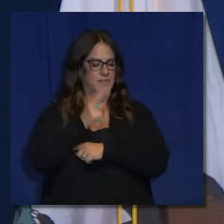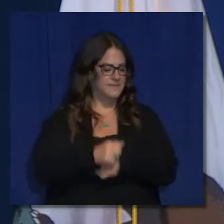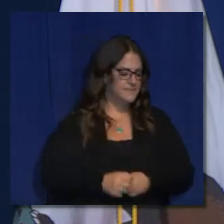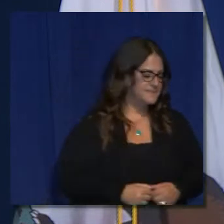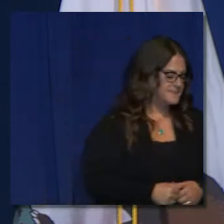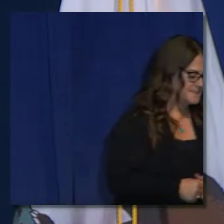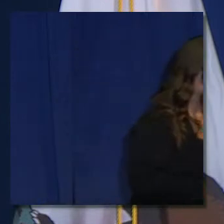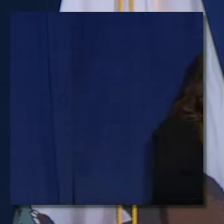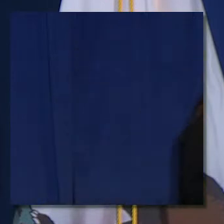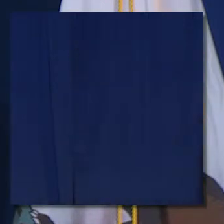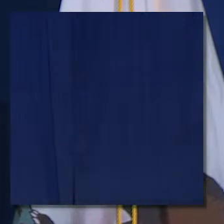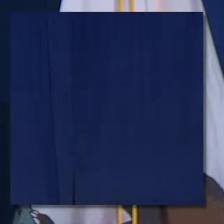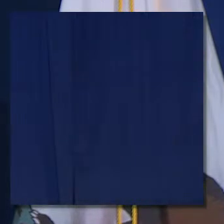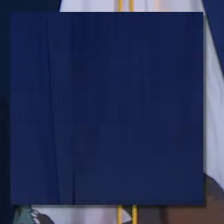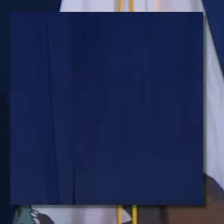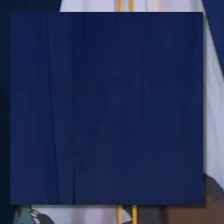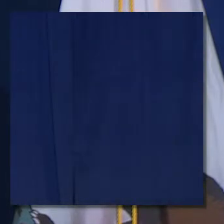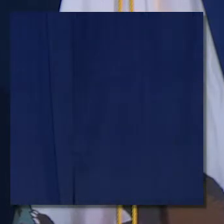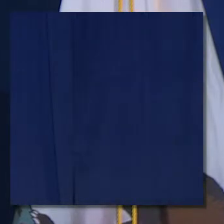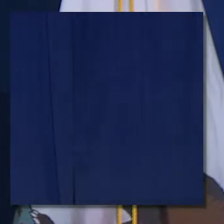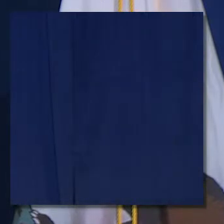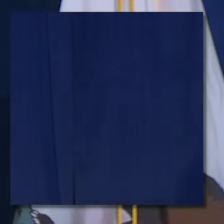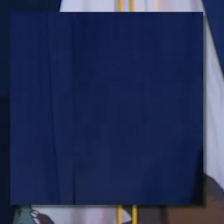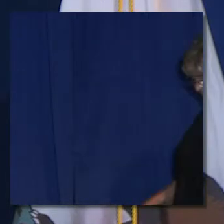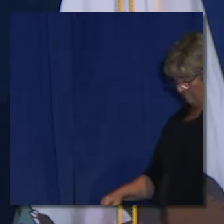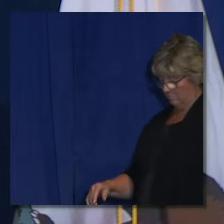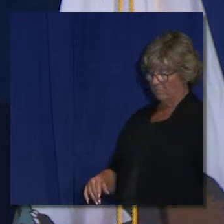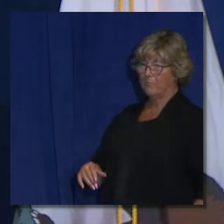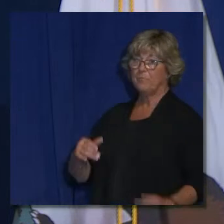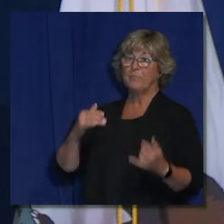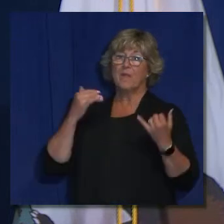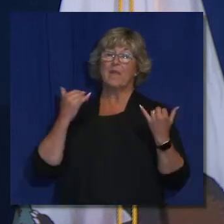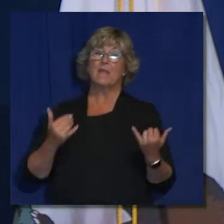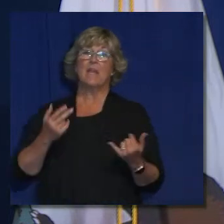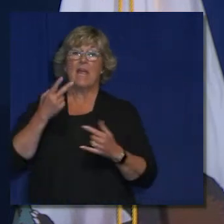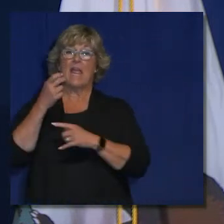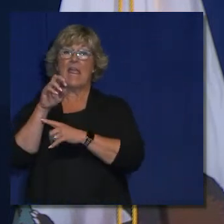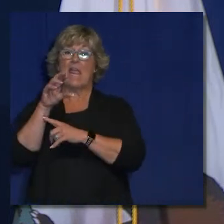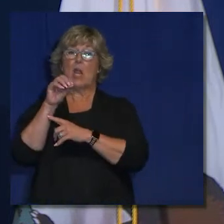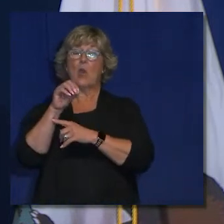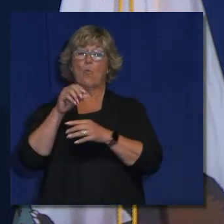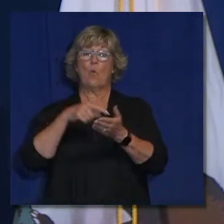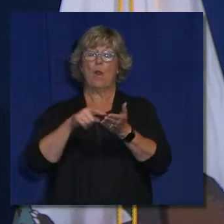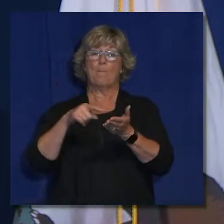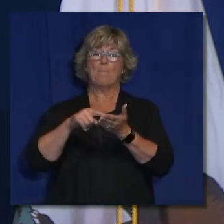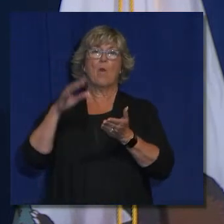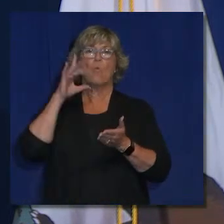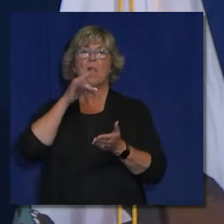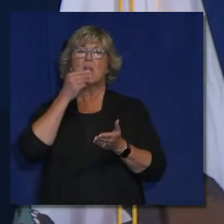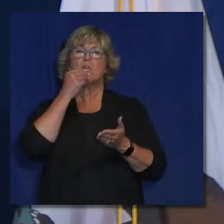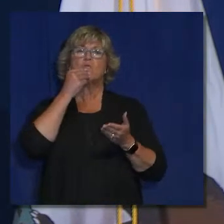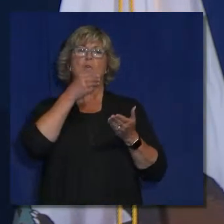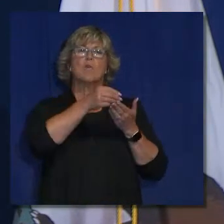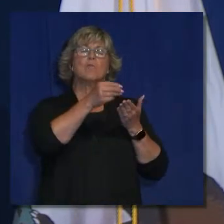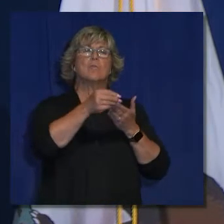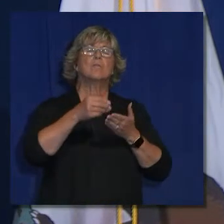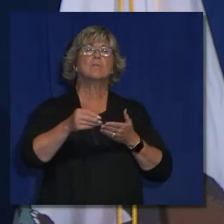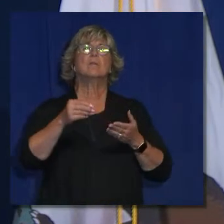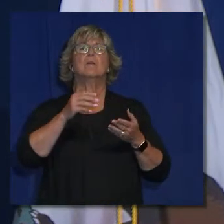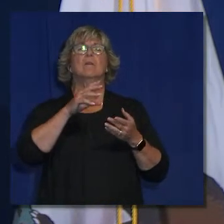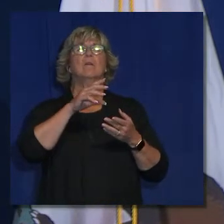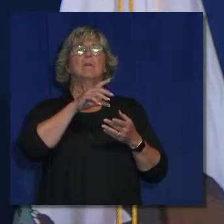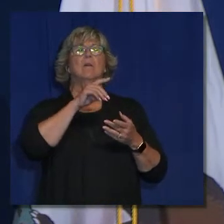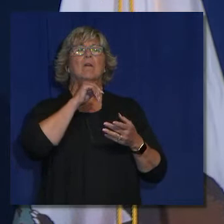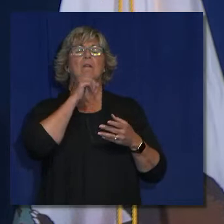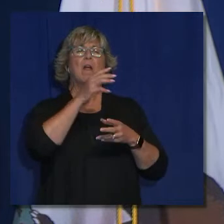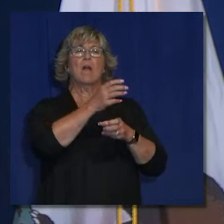On the issue of the hero pay, why will grocery workers and others who risk their lives throughout the pandemic without the same access to PPE not